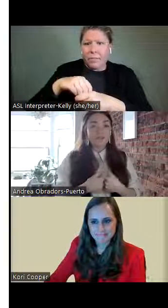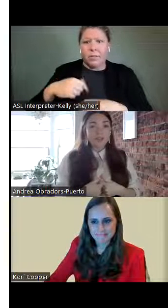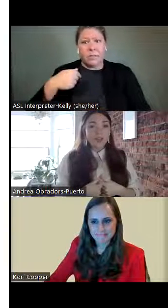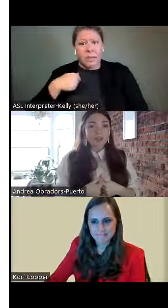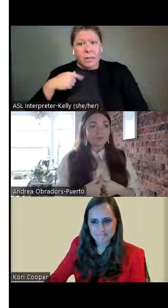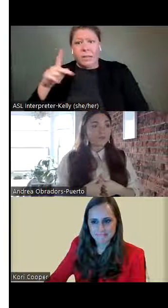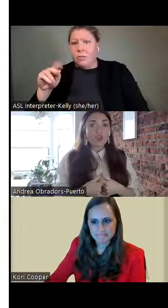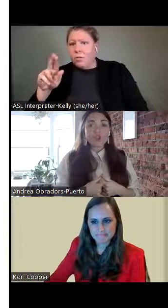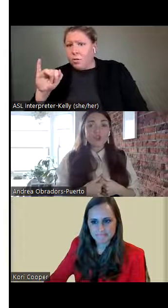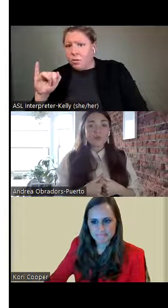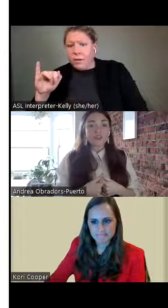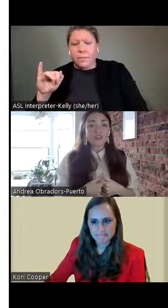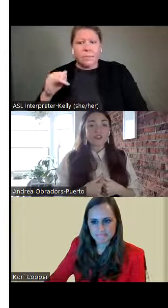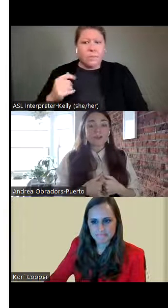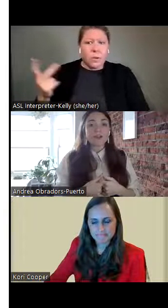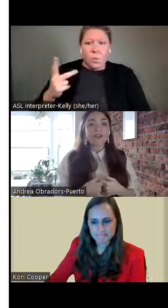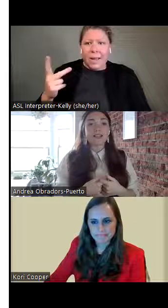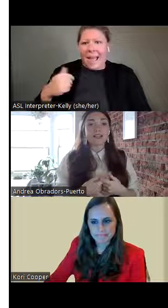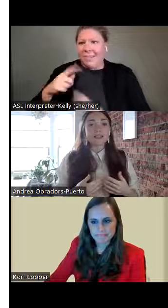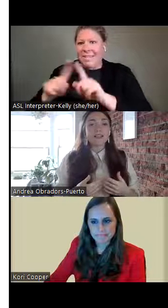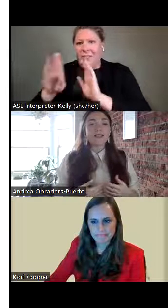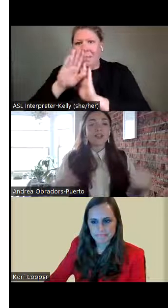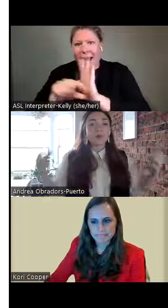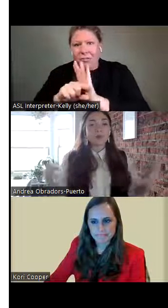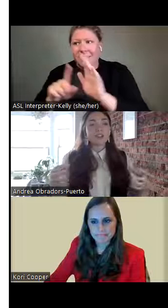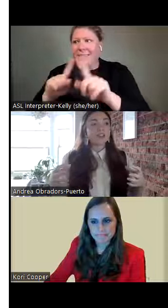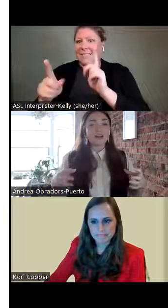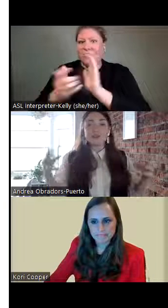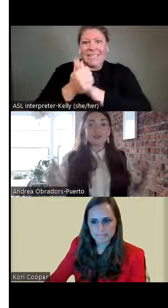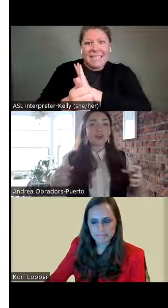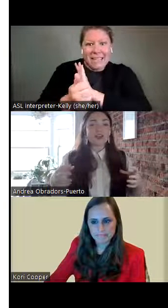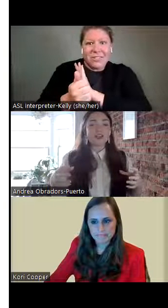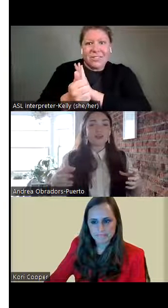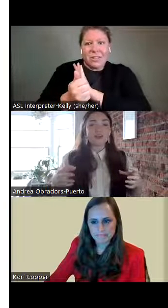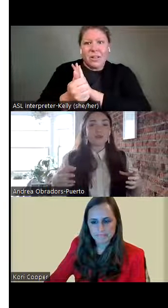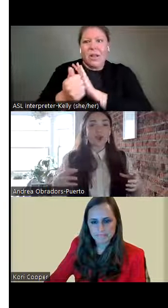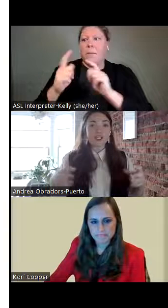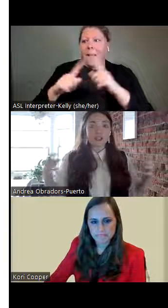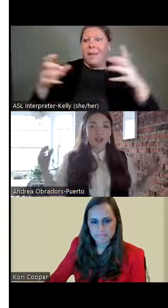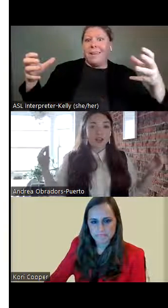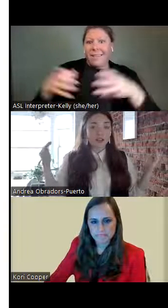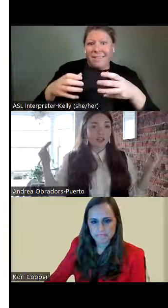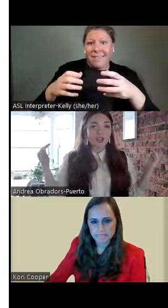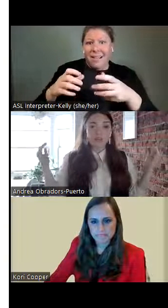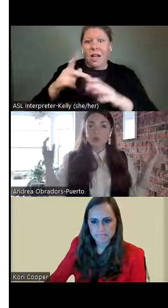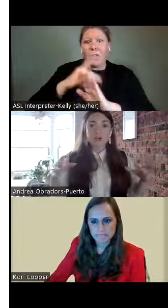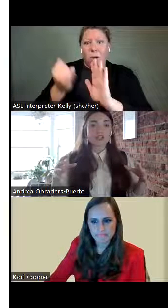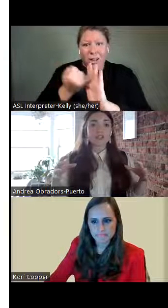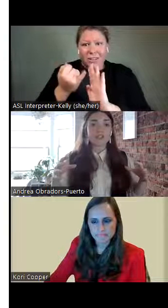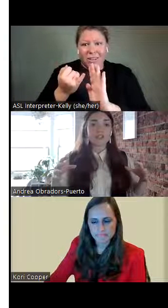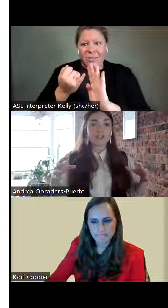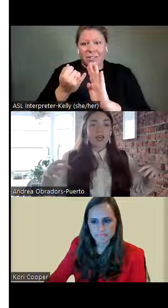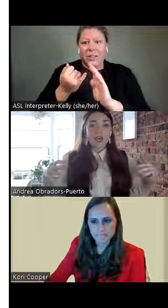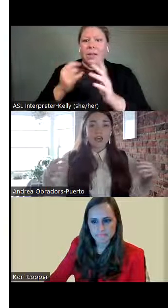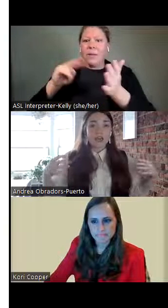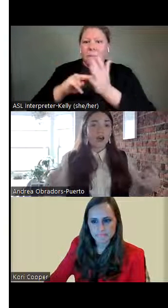different contributions, capabilities, and skills put together here in this project, trying to bring our